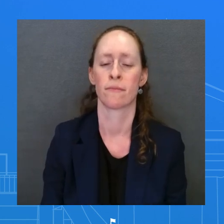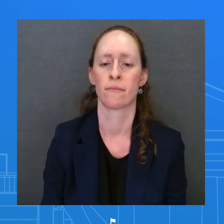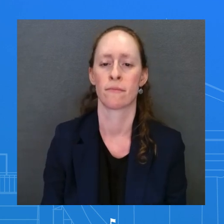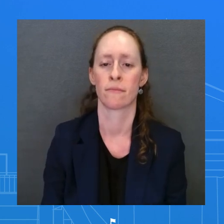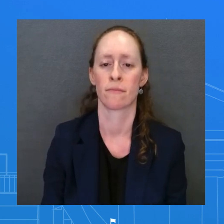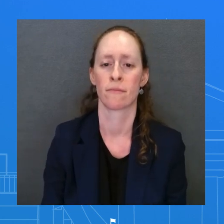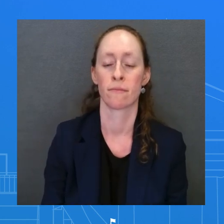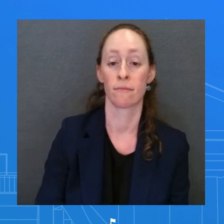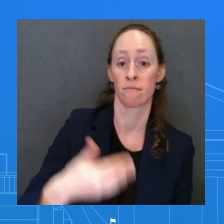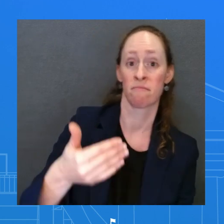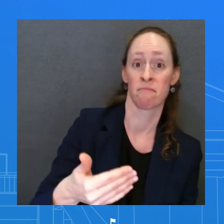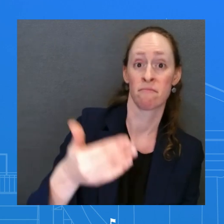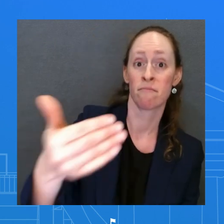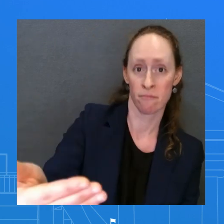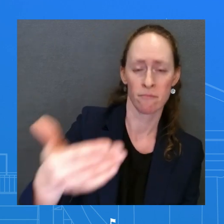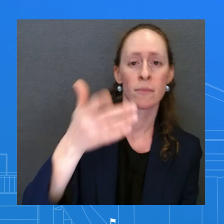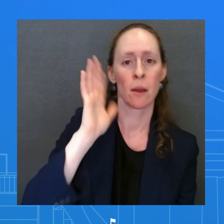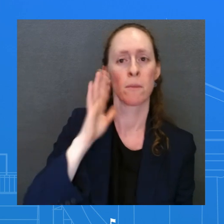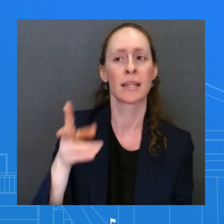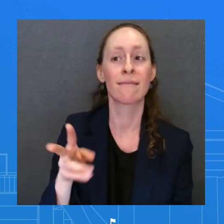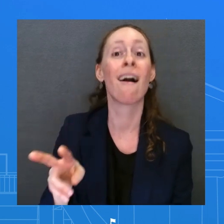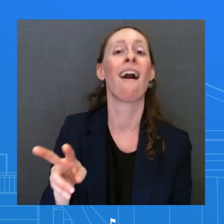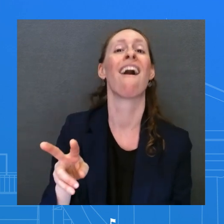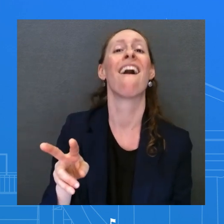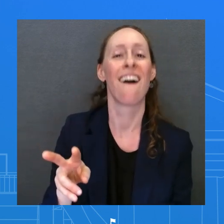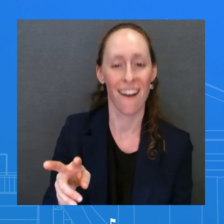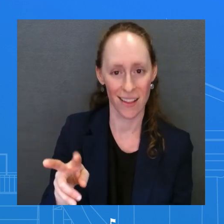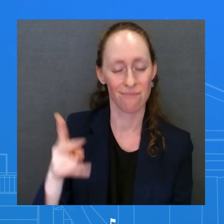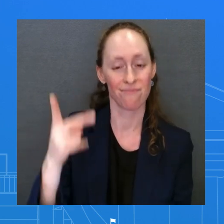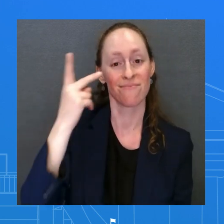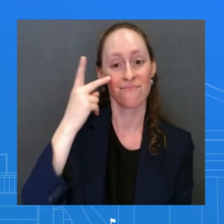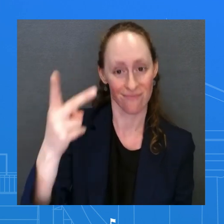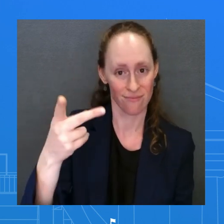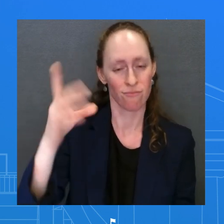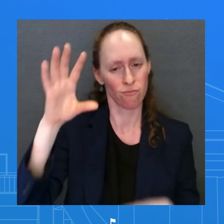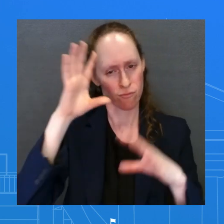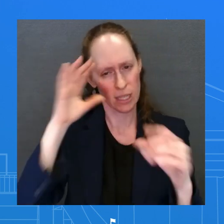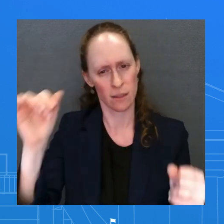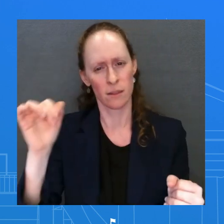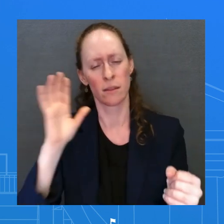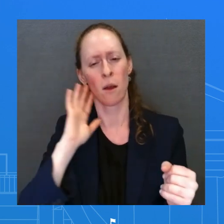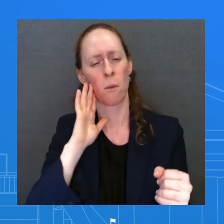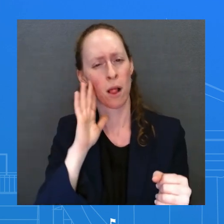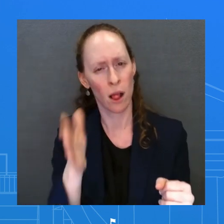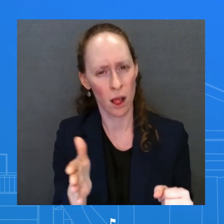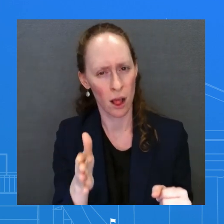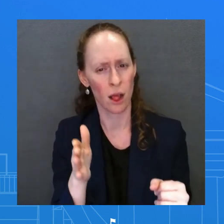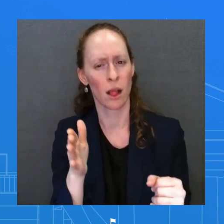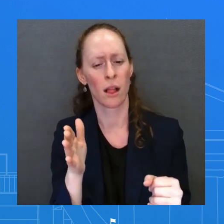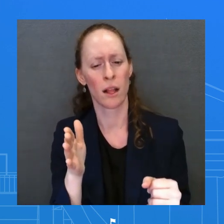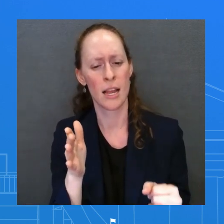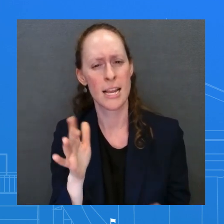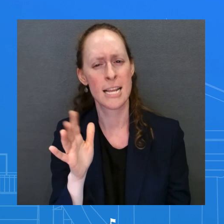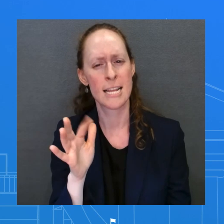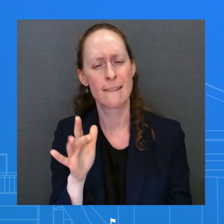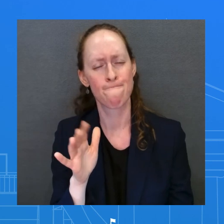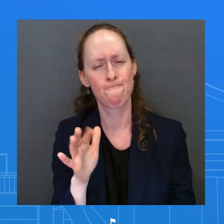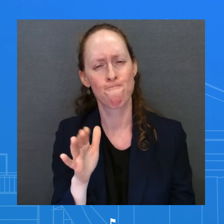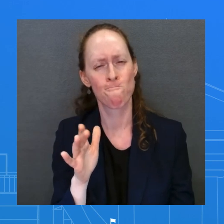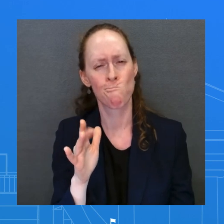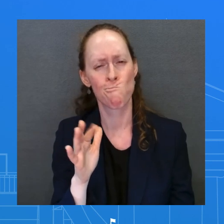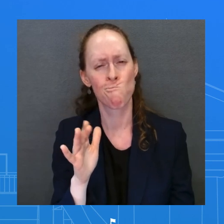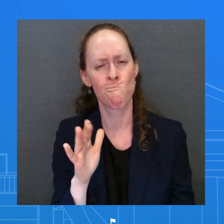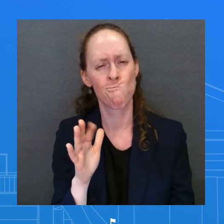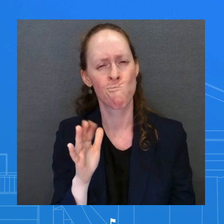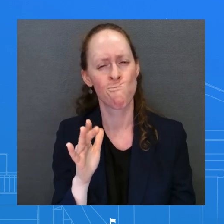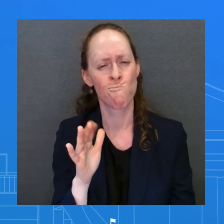certainly lay out a little bit more as we get closer to Wednesday. Look, I think it's important. This is a continuation, if you will,